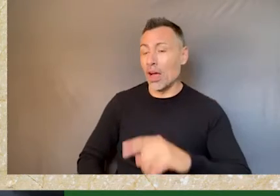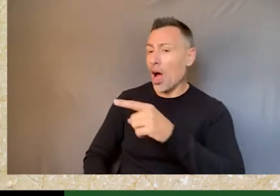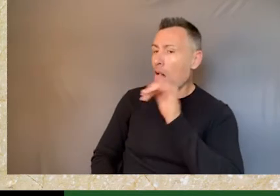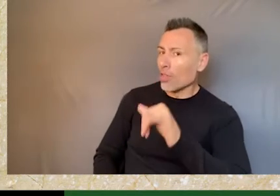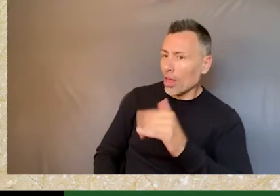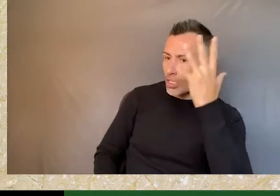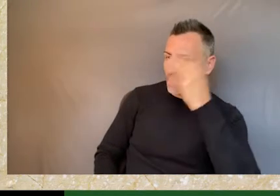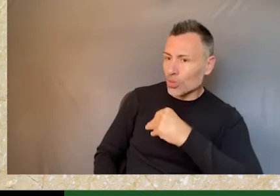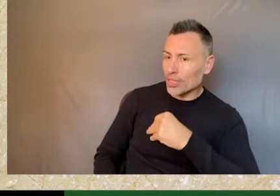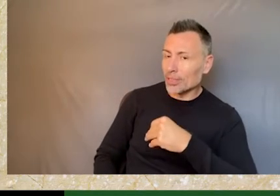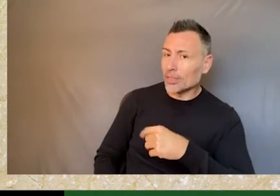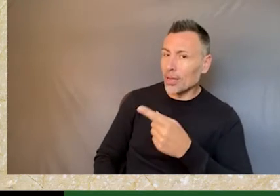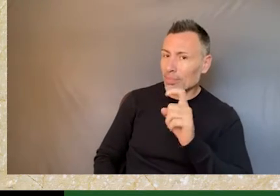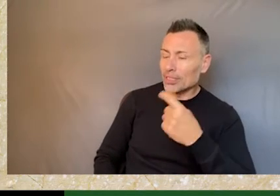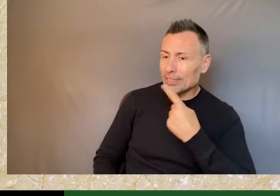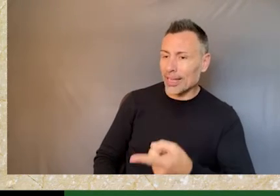say.